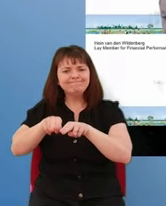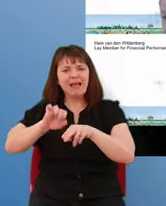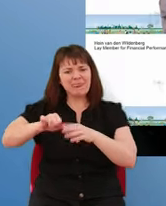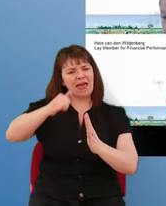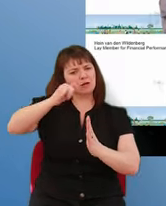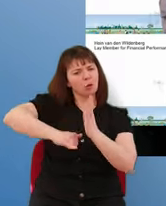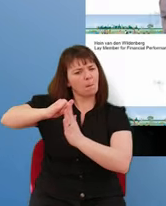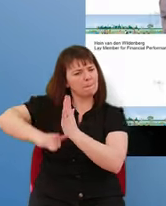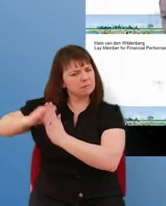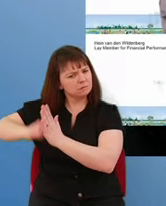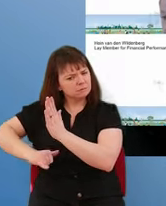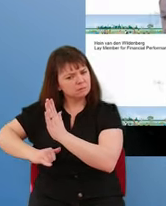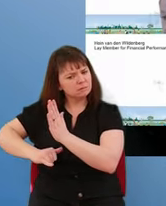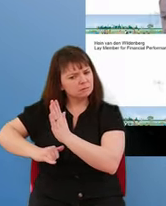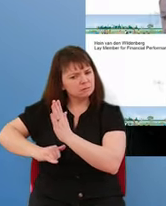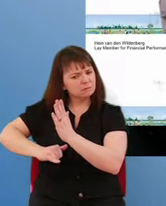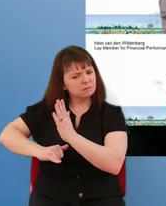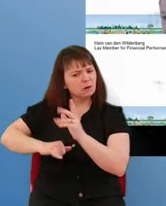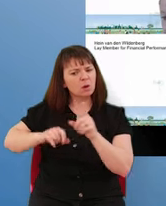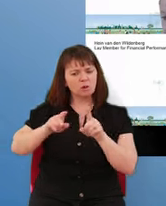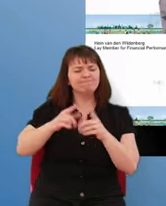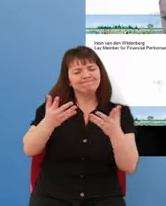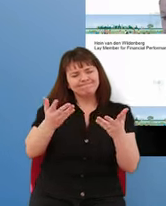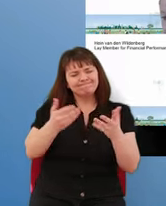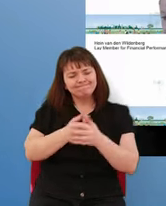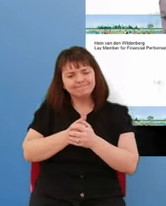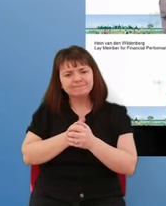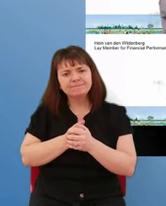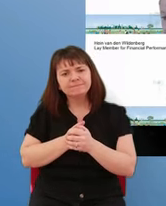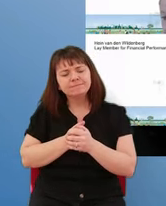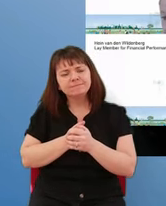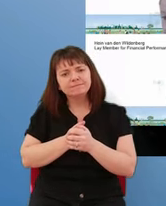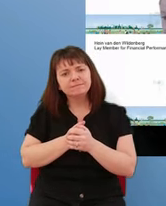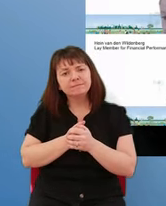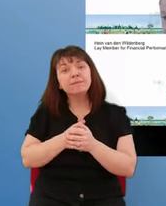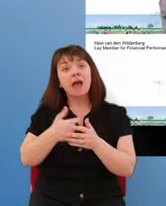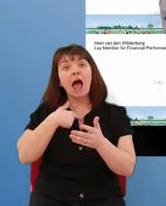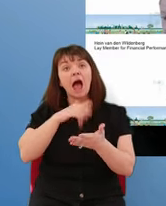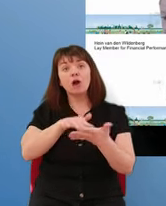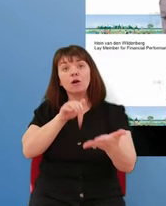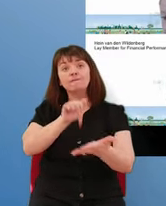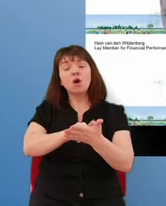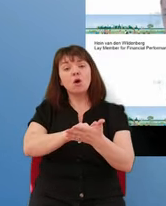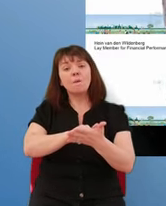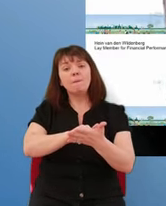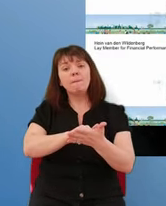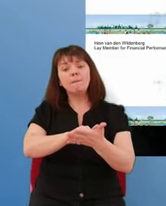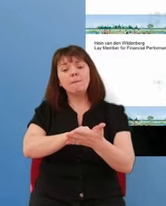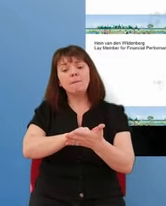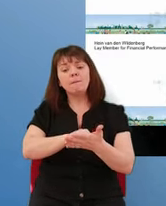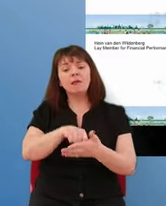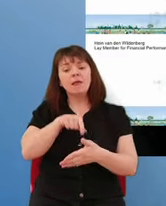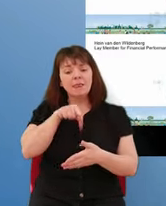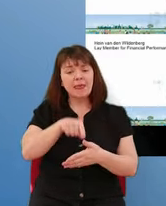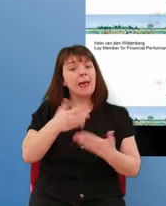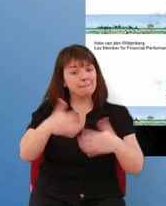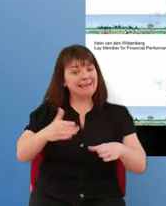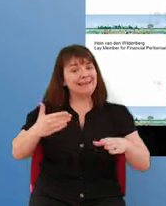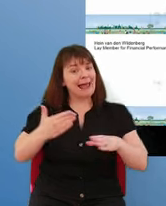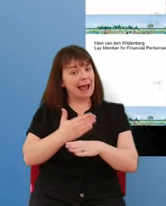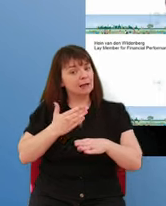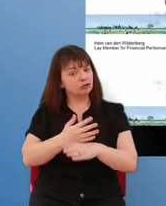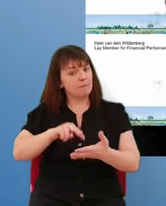confirm that there is an action plan that has been agreed by CQC, and also